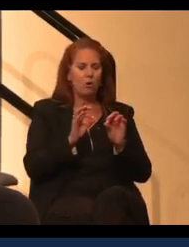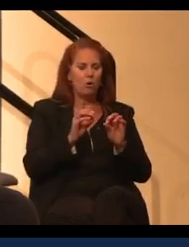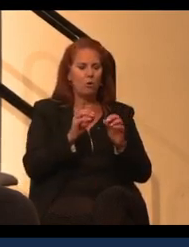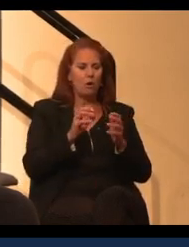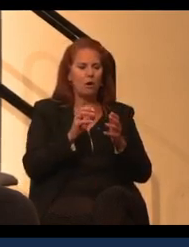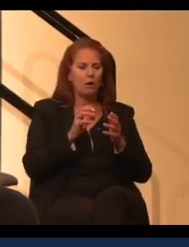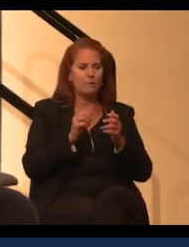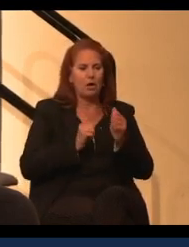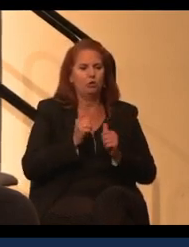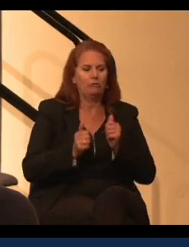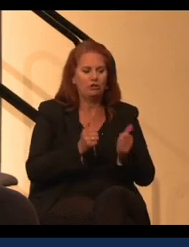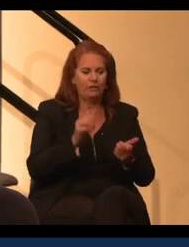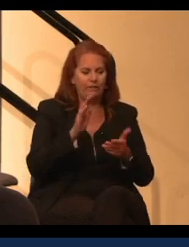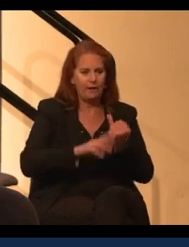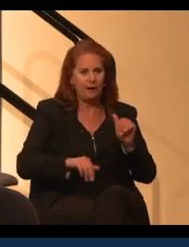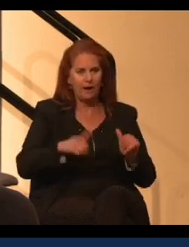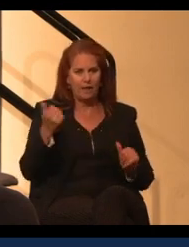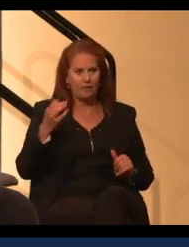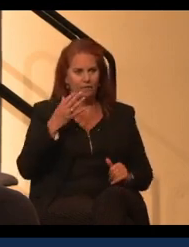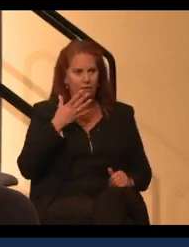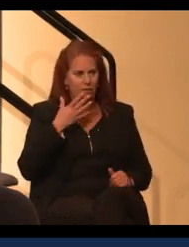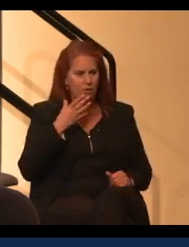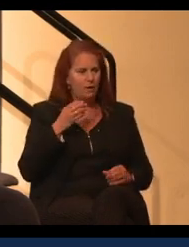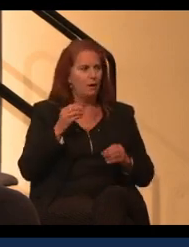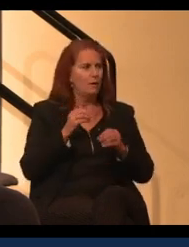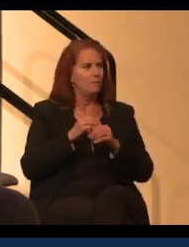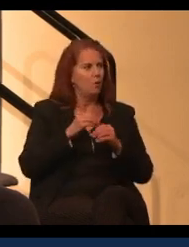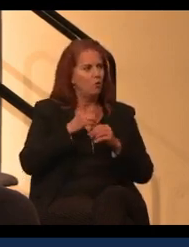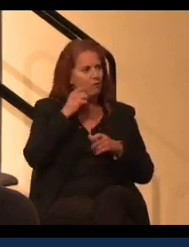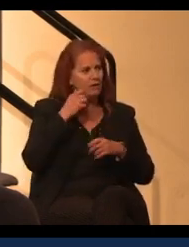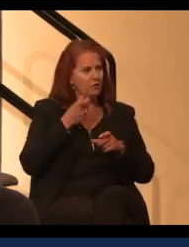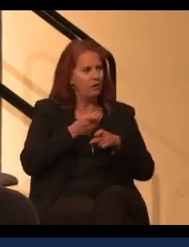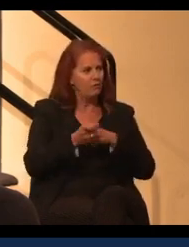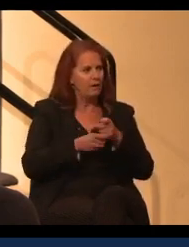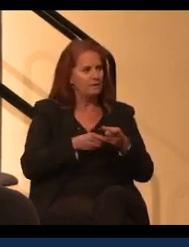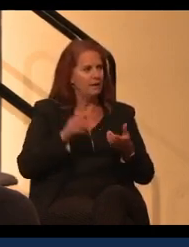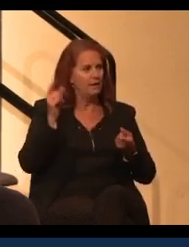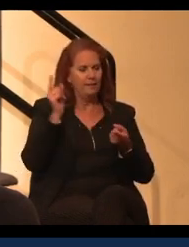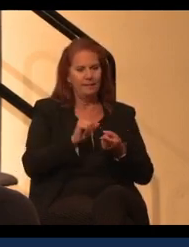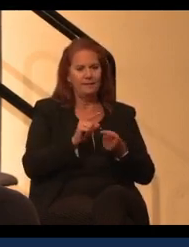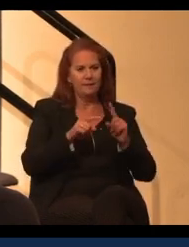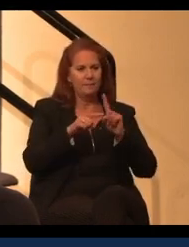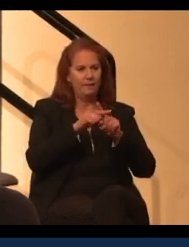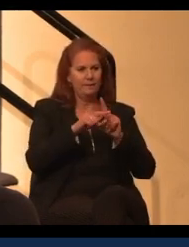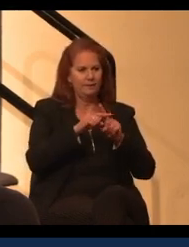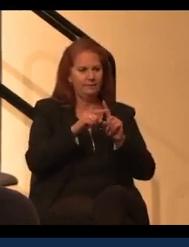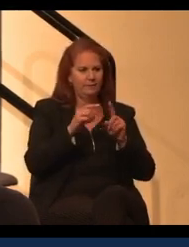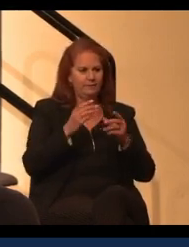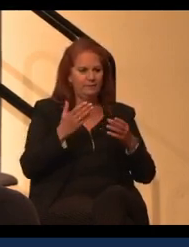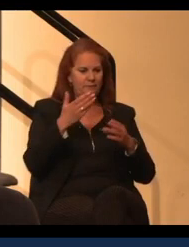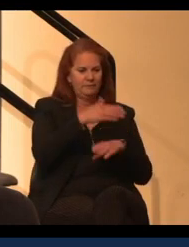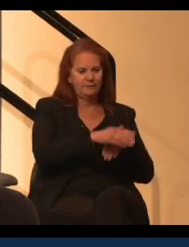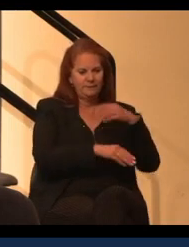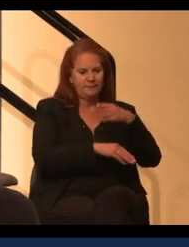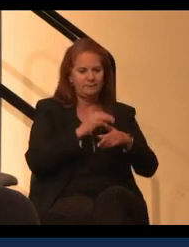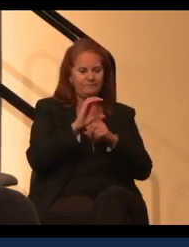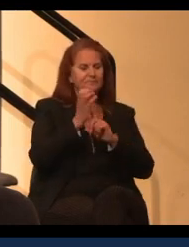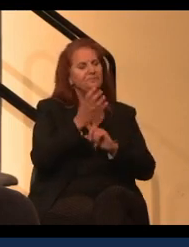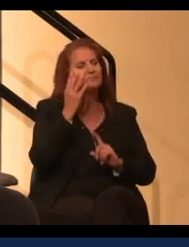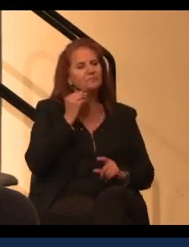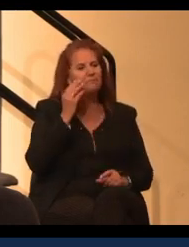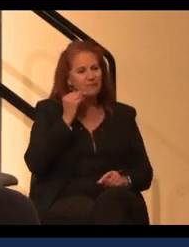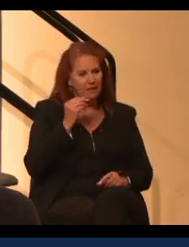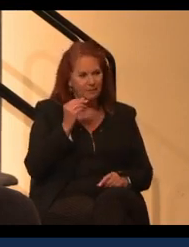color. They experience more racial harassment and have less positive cross-cultural experiences.